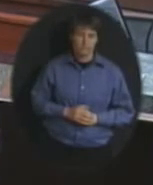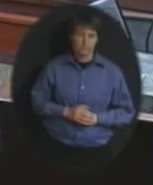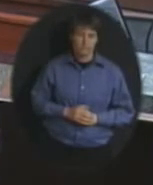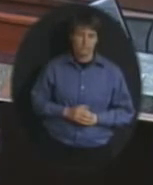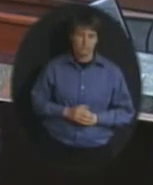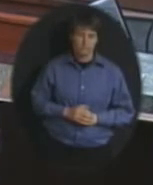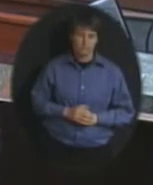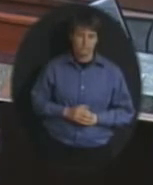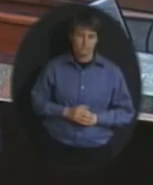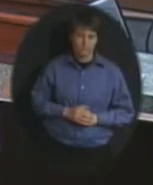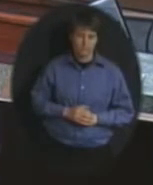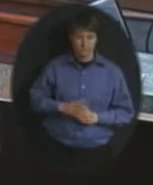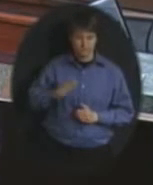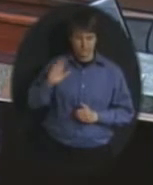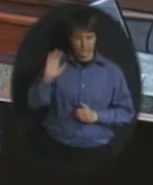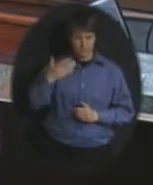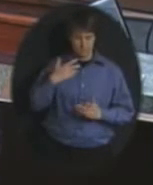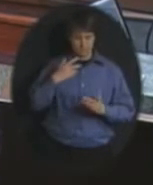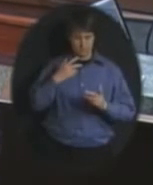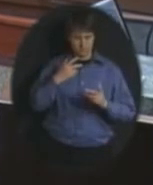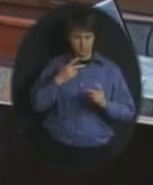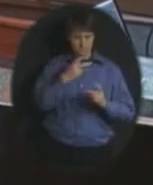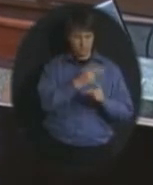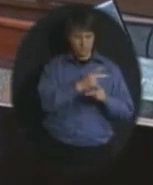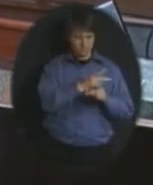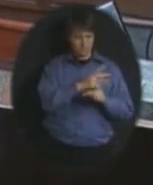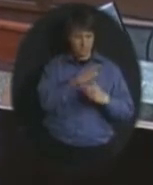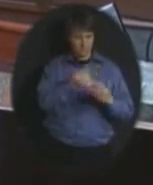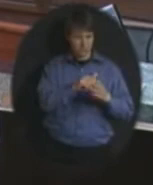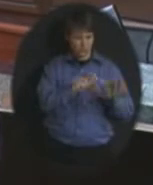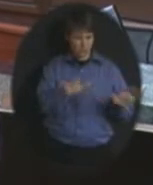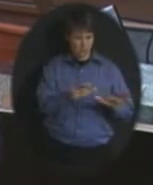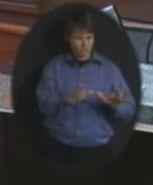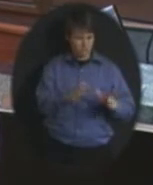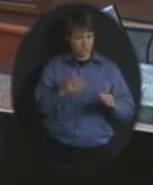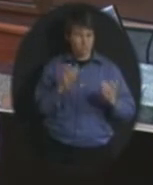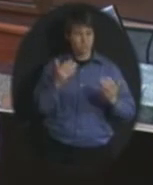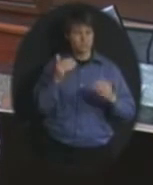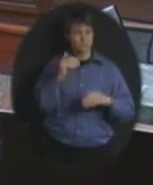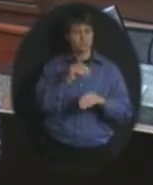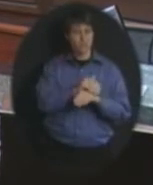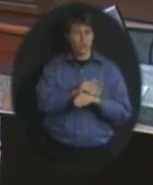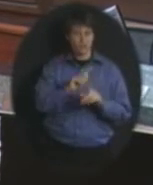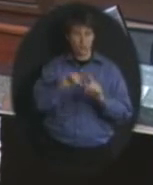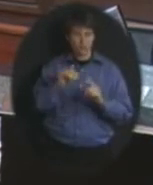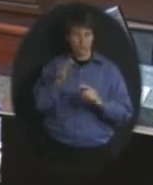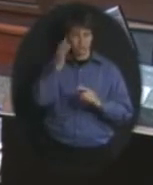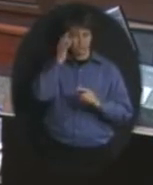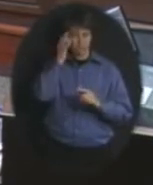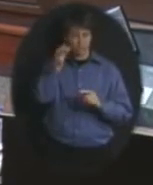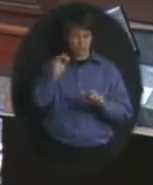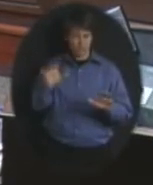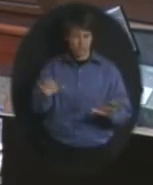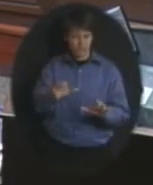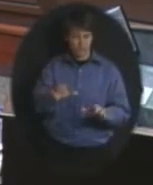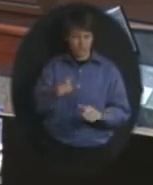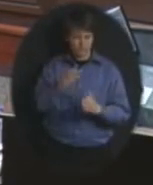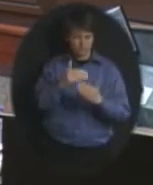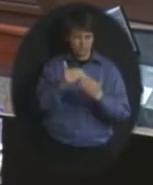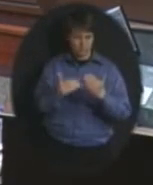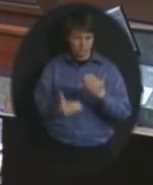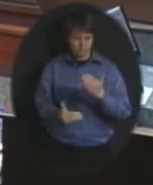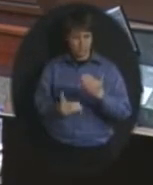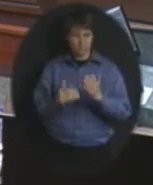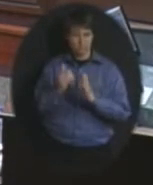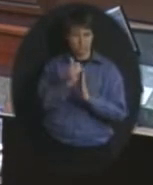It looks like we took care of all of the action we need to address tonight. However, we have some future action items on our agenda,